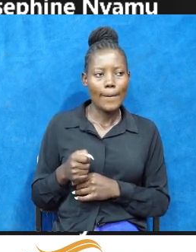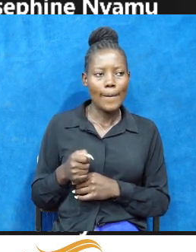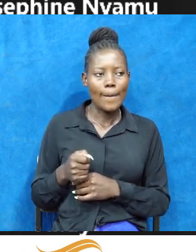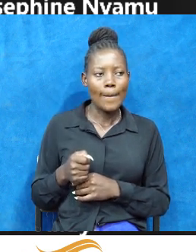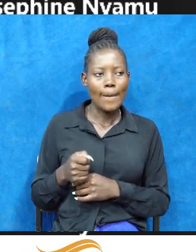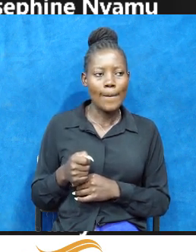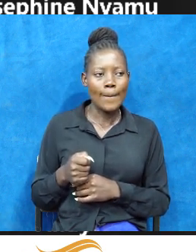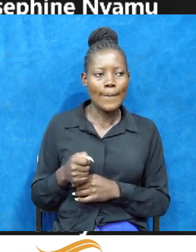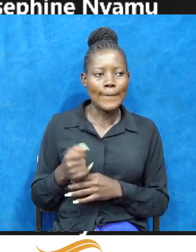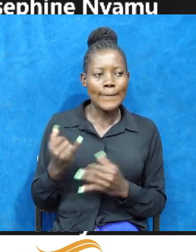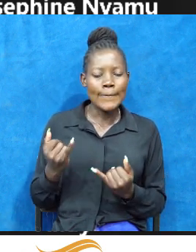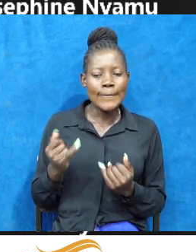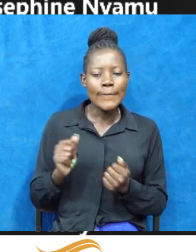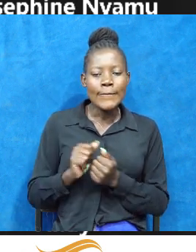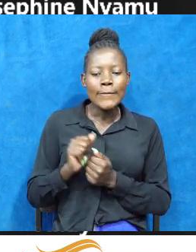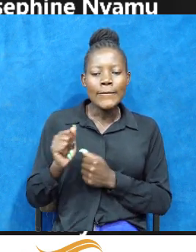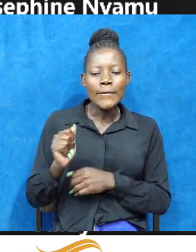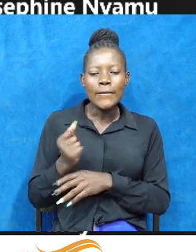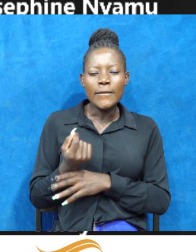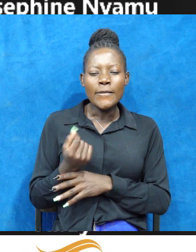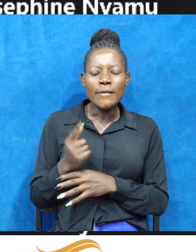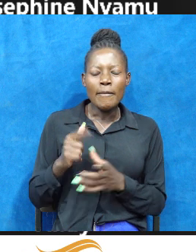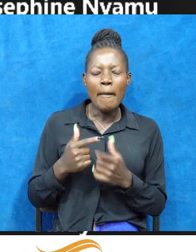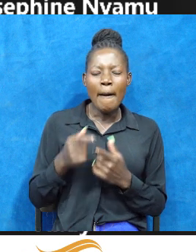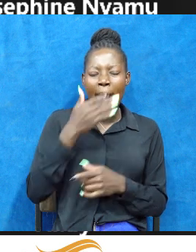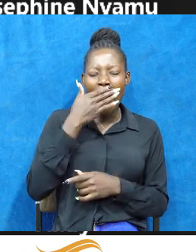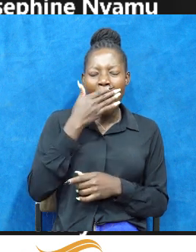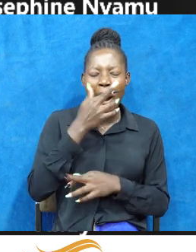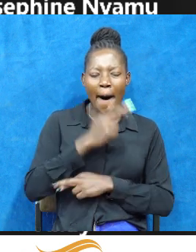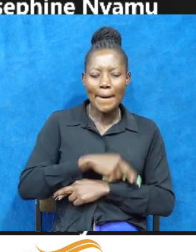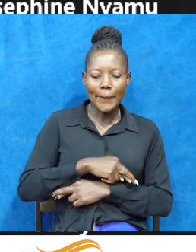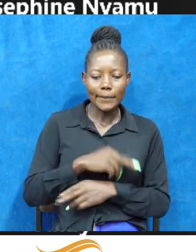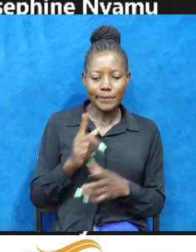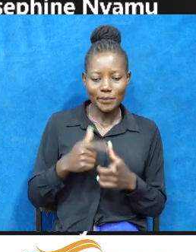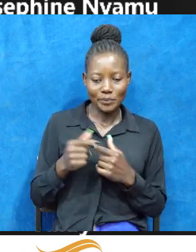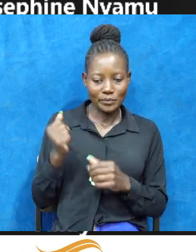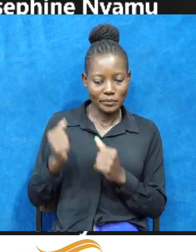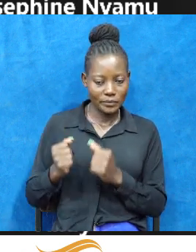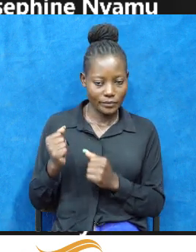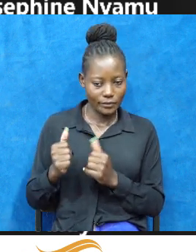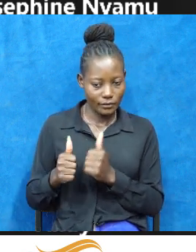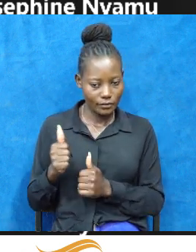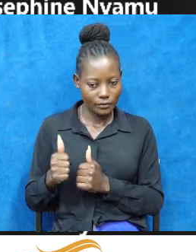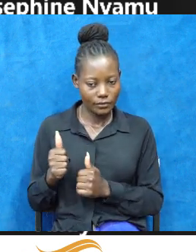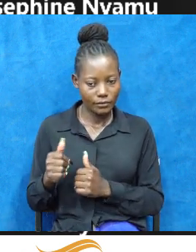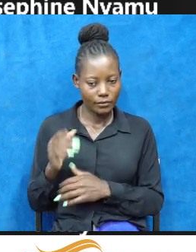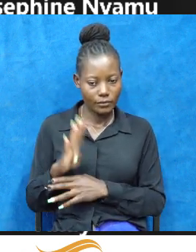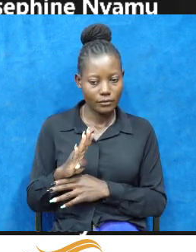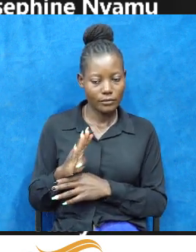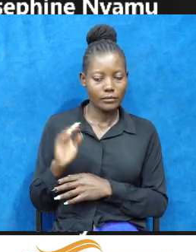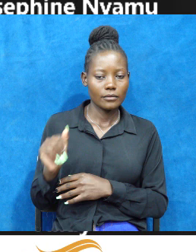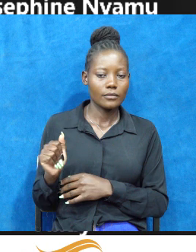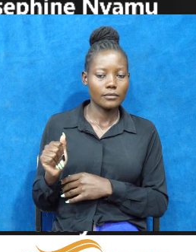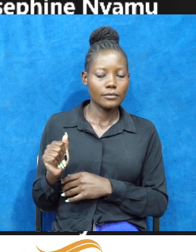So you're going 15 seconds and resting 15. And then you go right into sprint drills, which, A skips, B skips, high